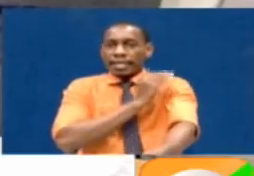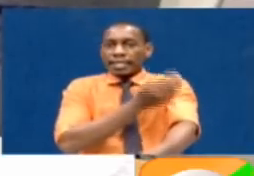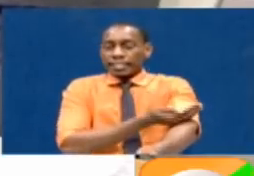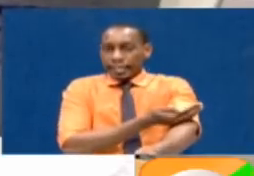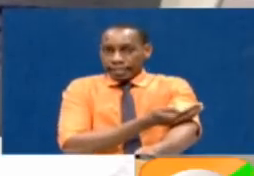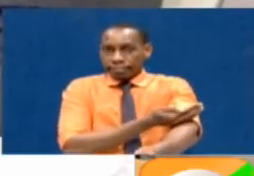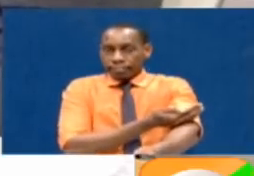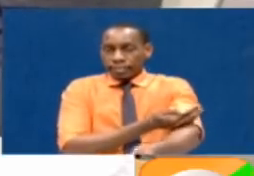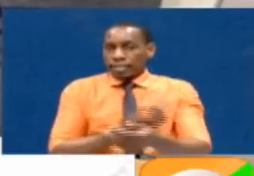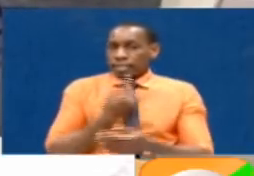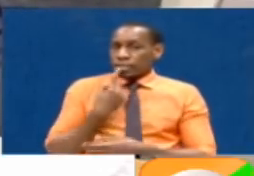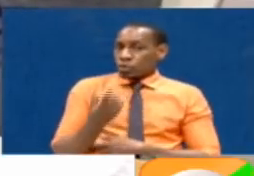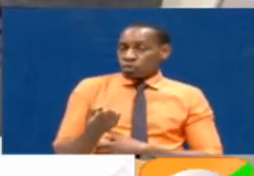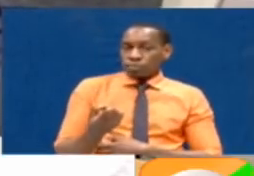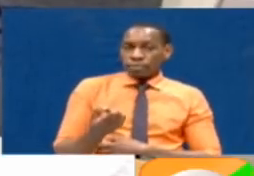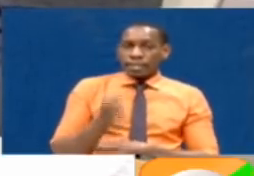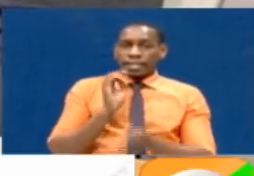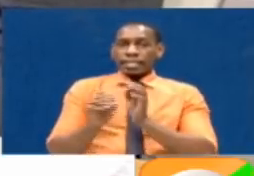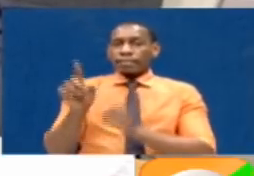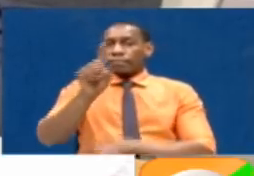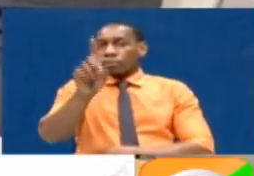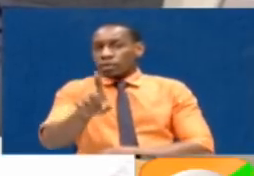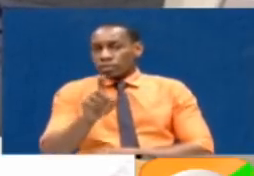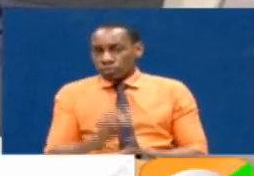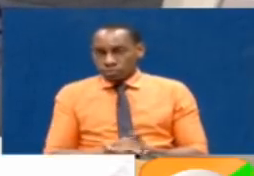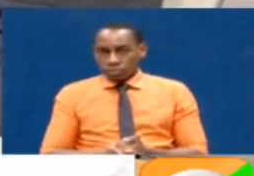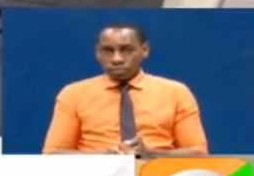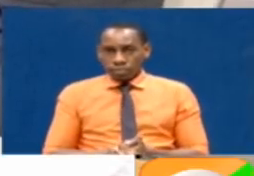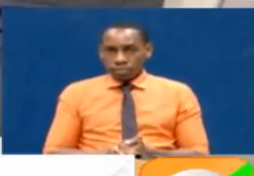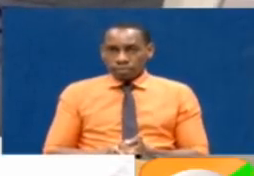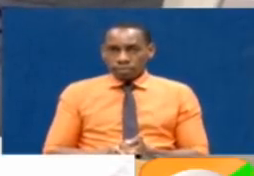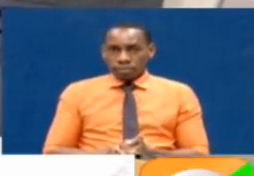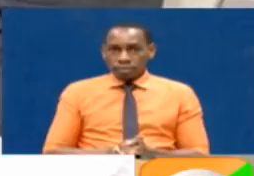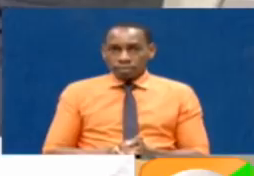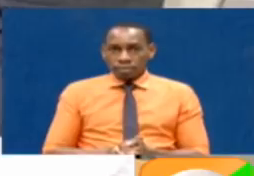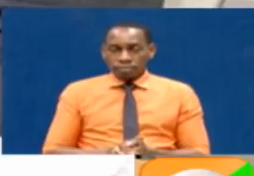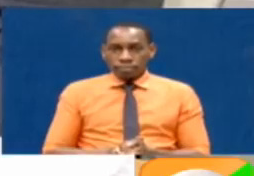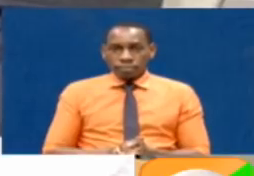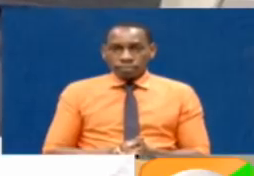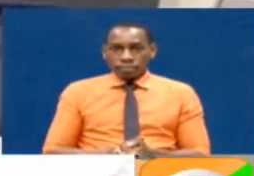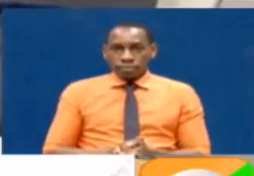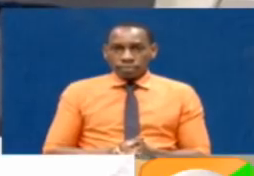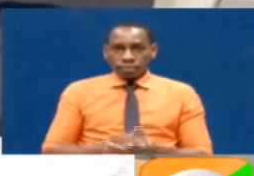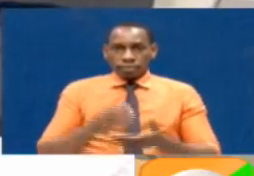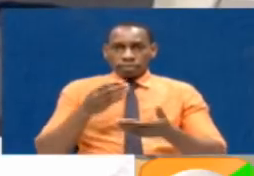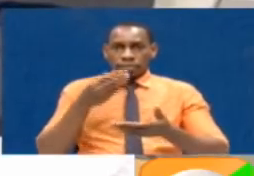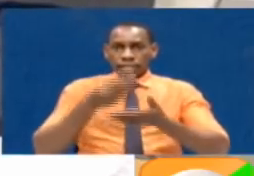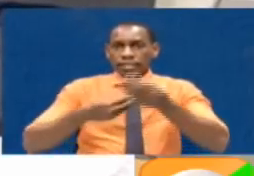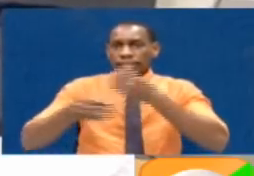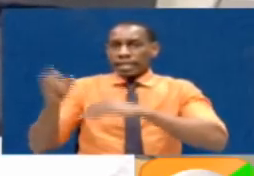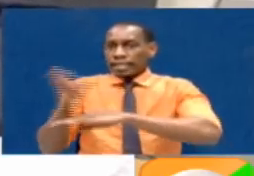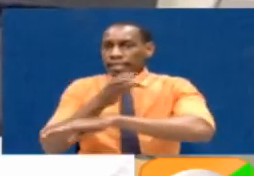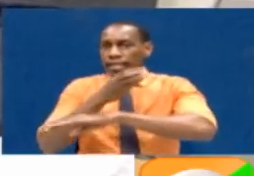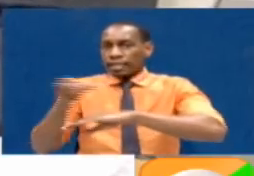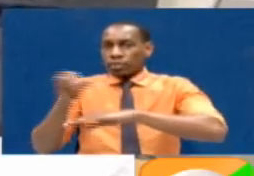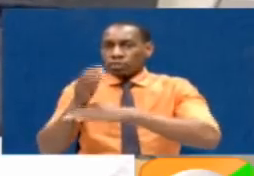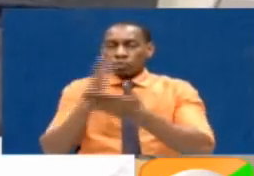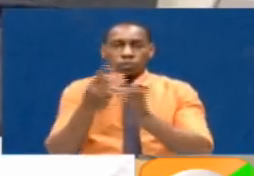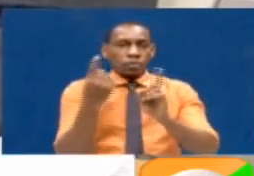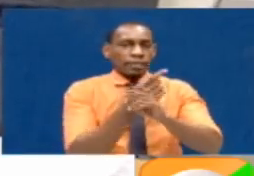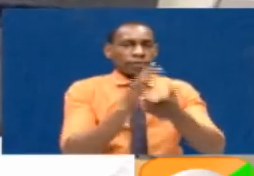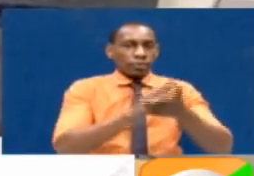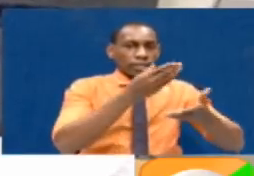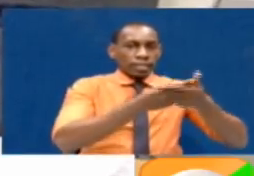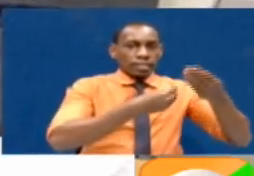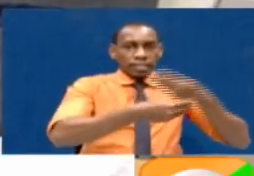Nigeria. So if I could ask you a kind of an unfair question, selling alcohol is very different from